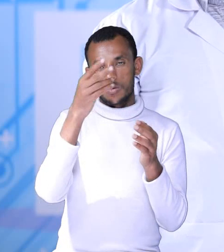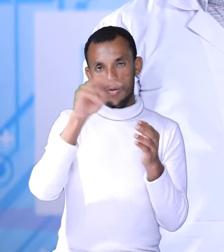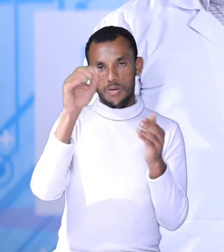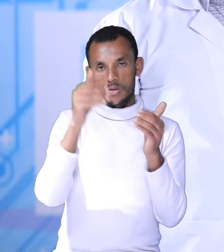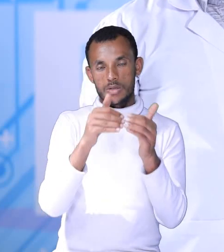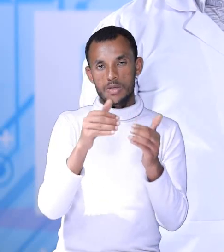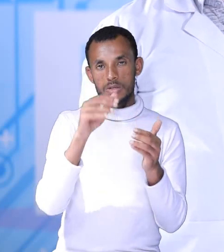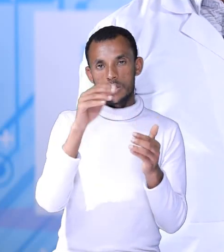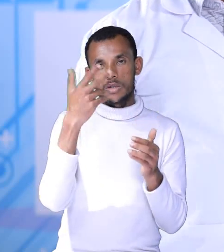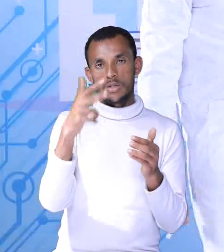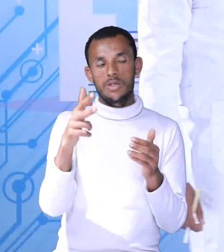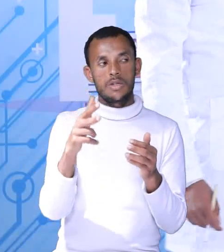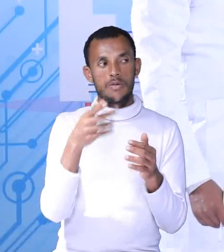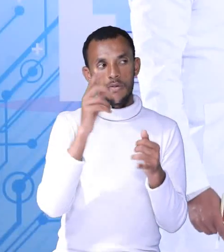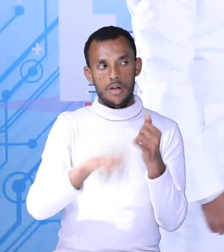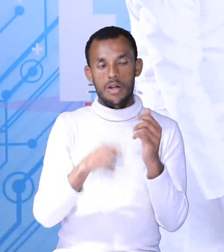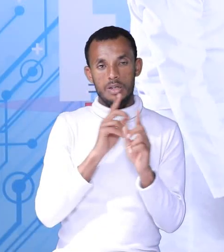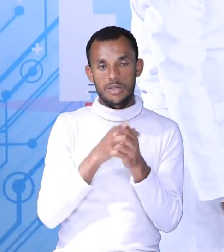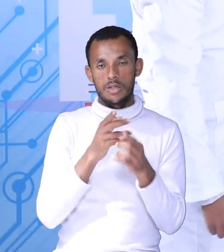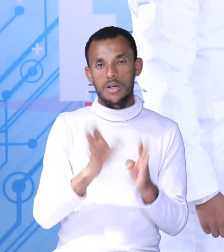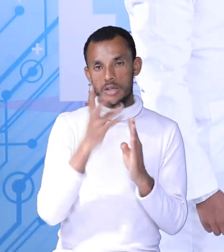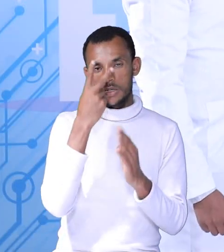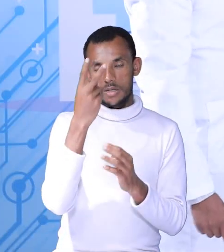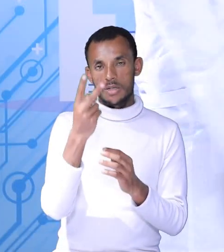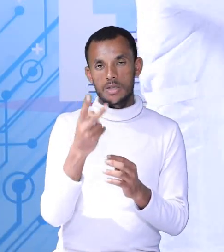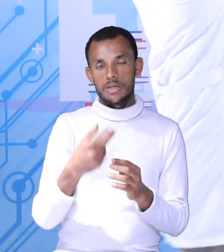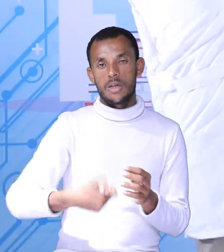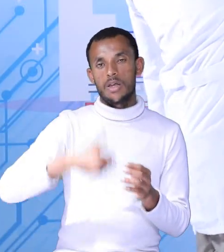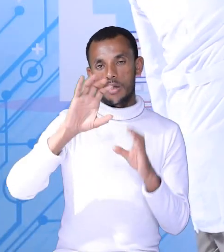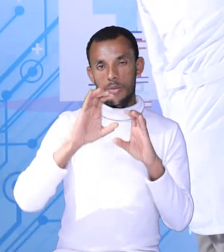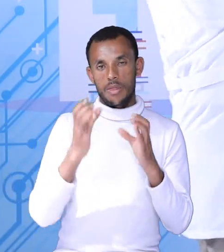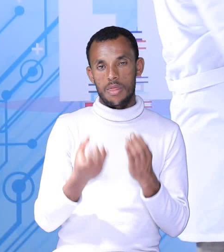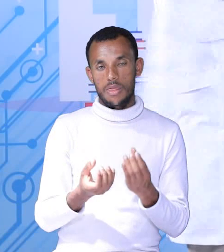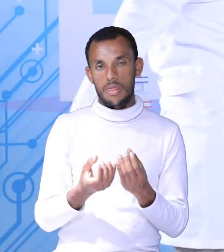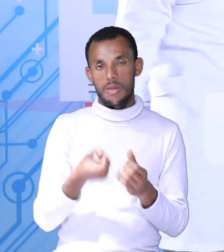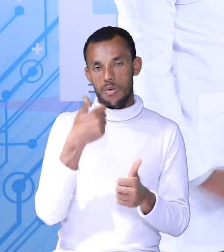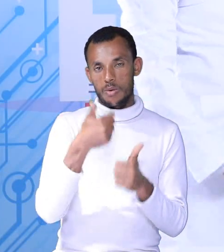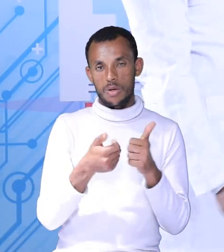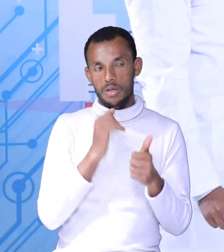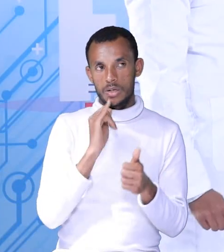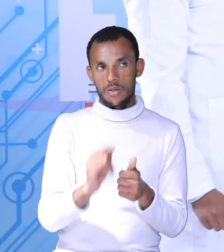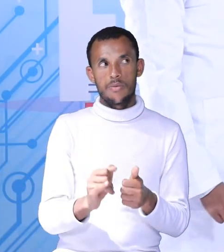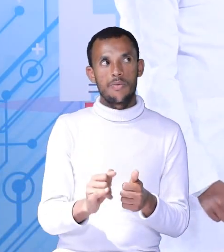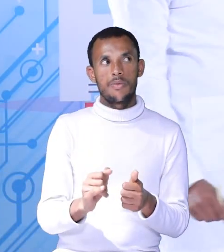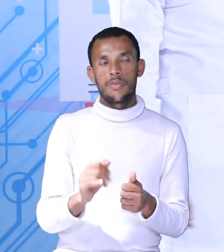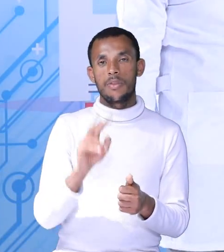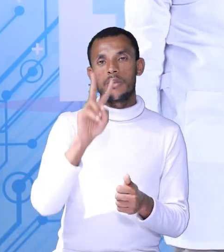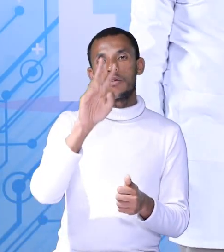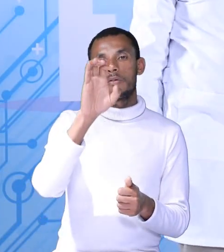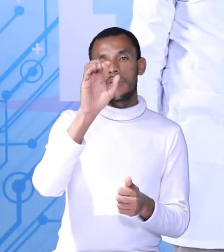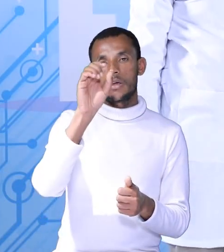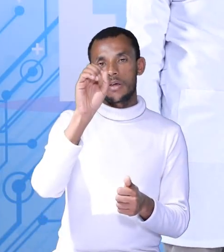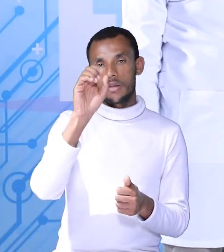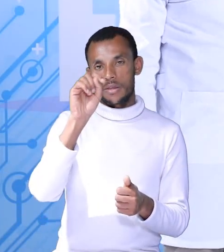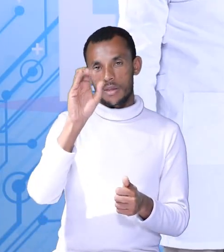So this is the final answer. Now let's proceed to the other part, which is this vectors in